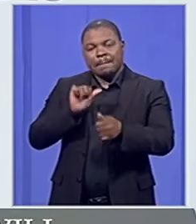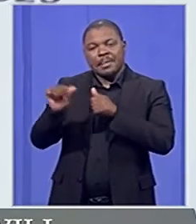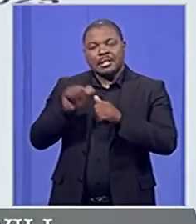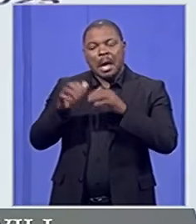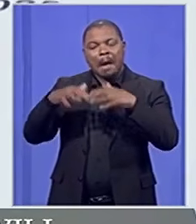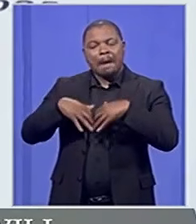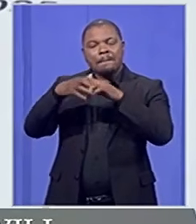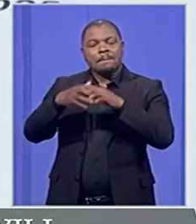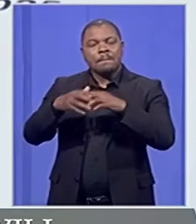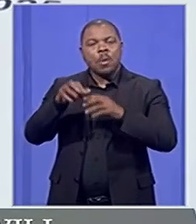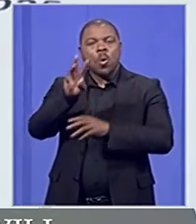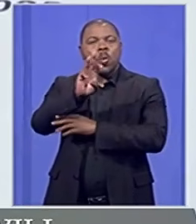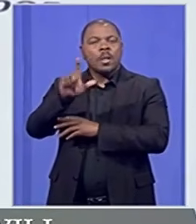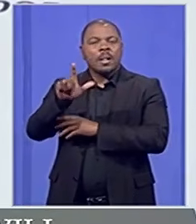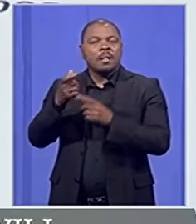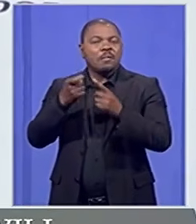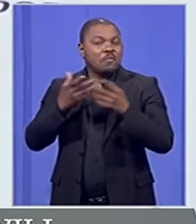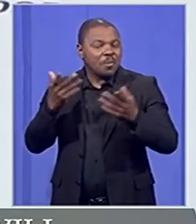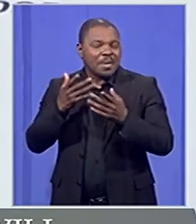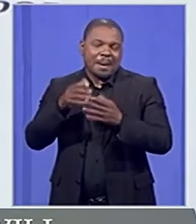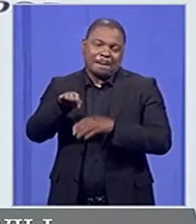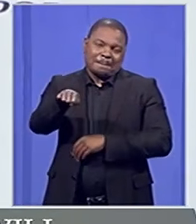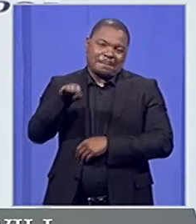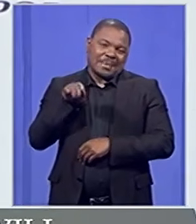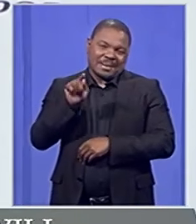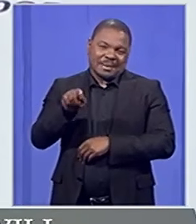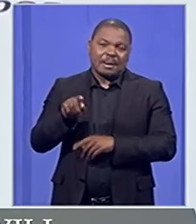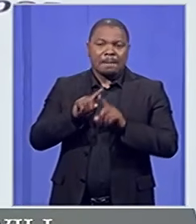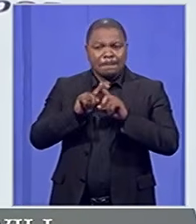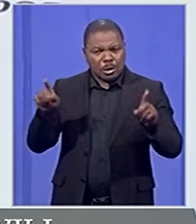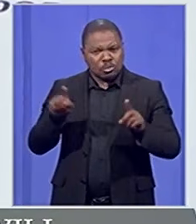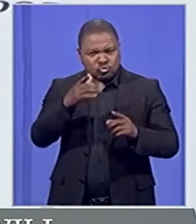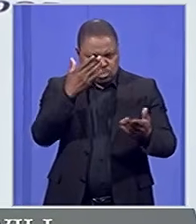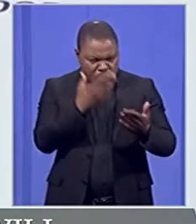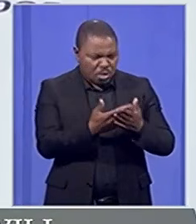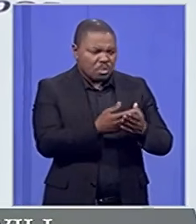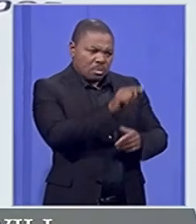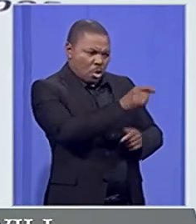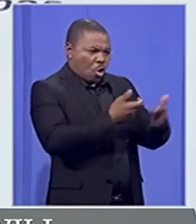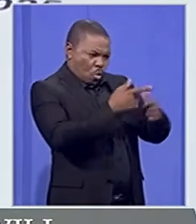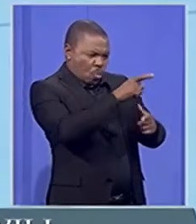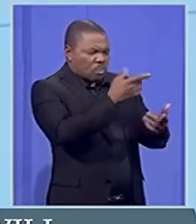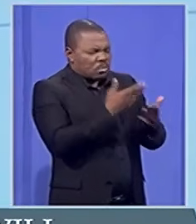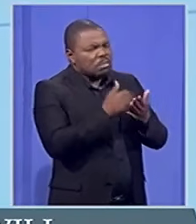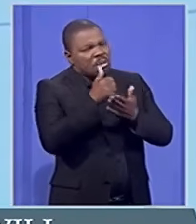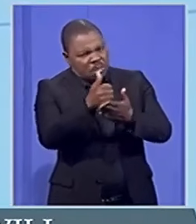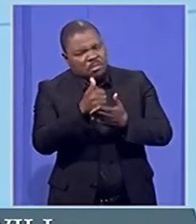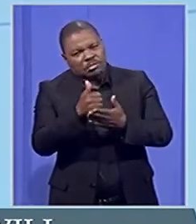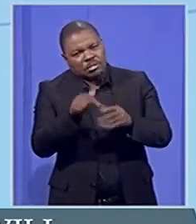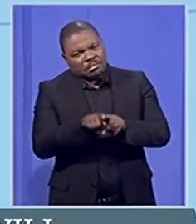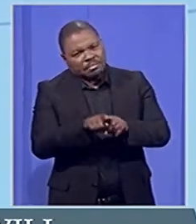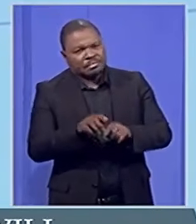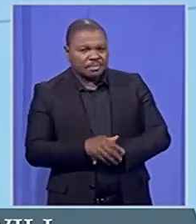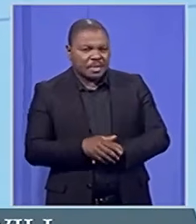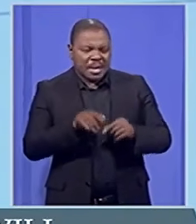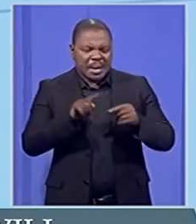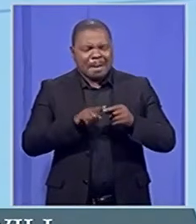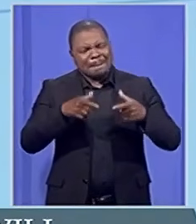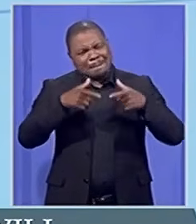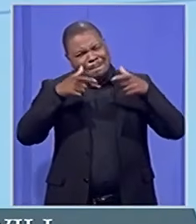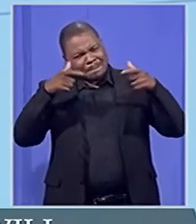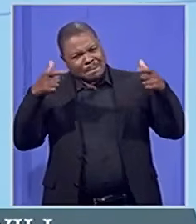le dibanka. But ho ha o bolele hore ha ba tla mo etsa di will le maqwetha le ona ntsa thusa, mme ho ntsona le di firm tse kgolo tse leng